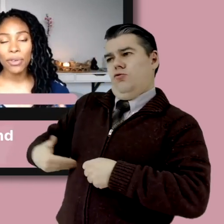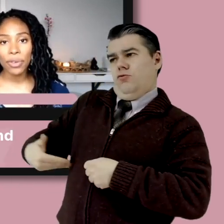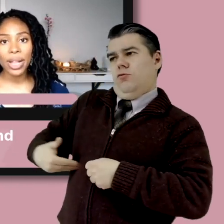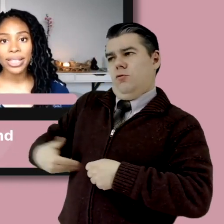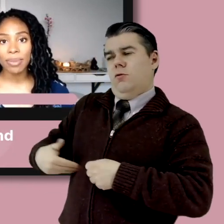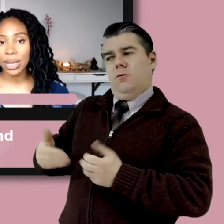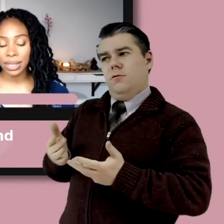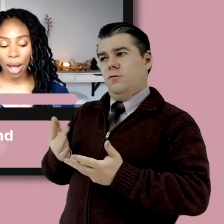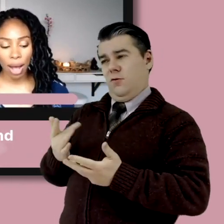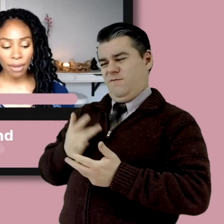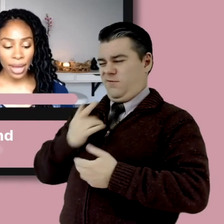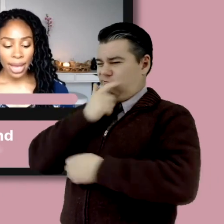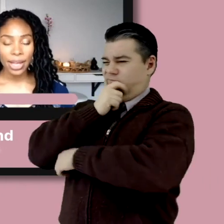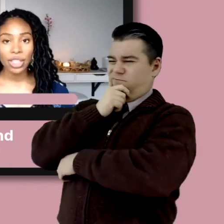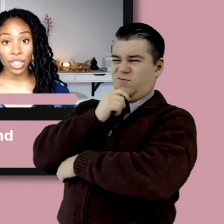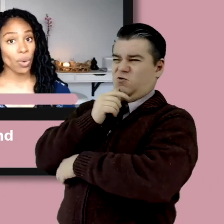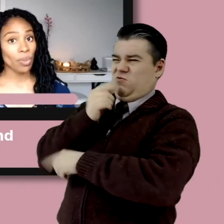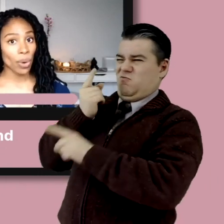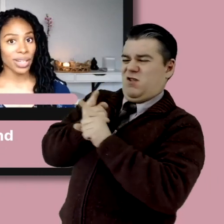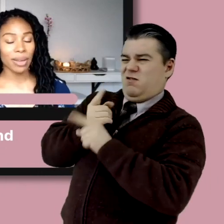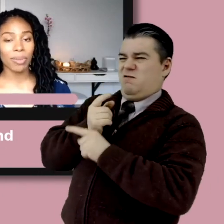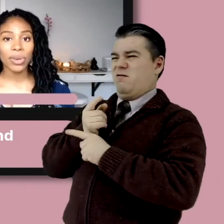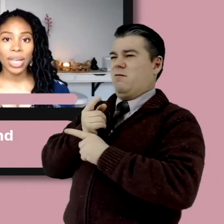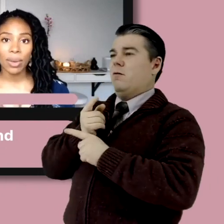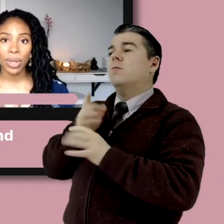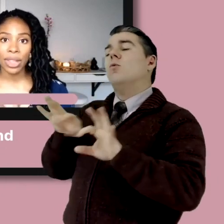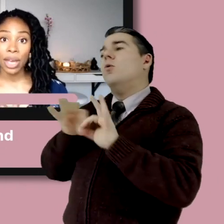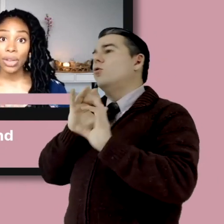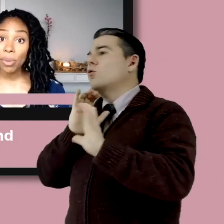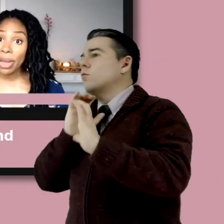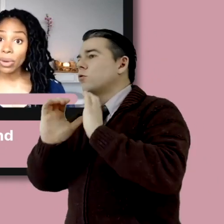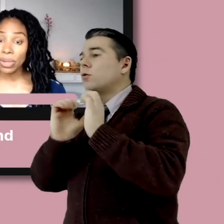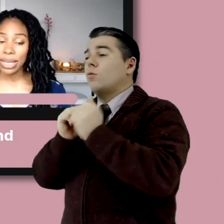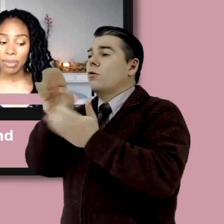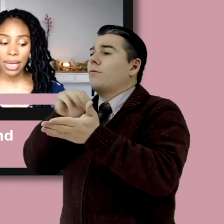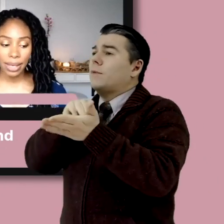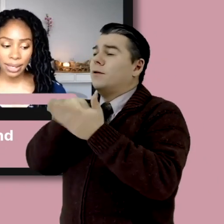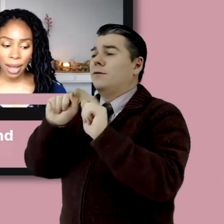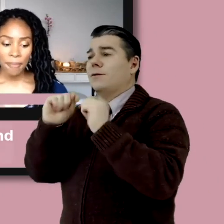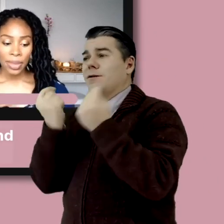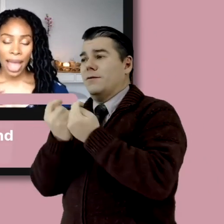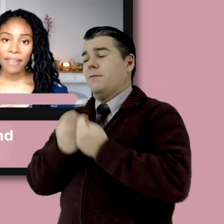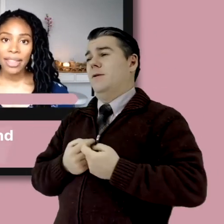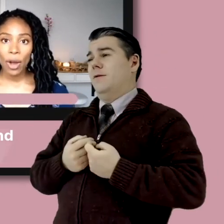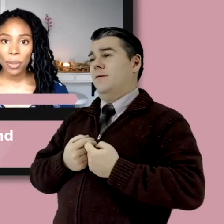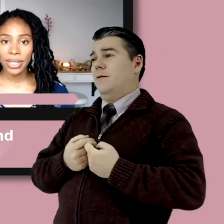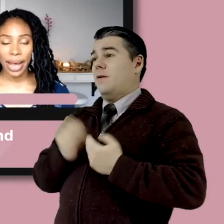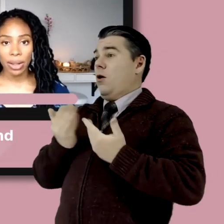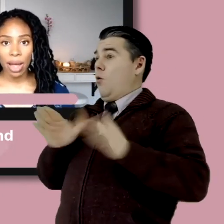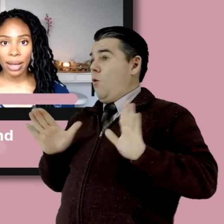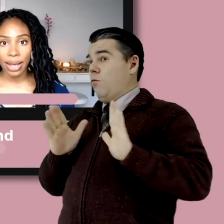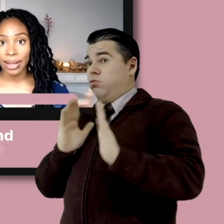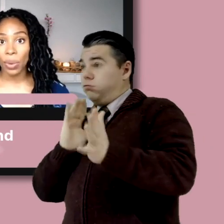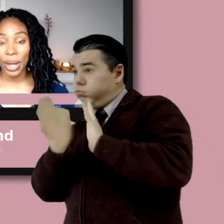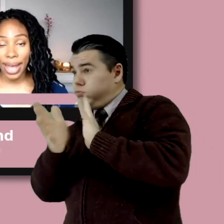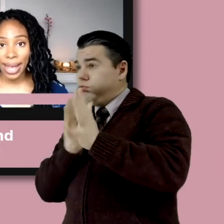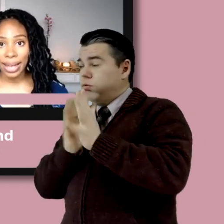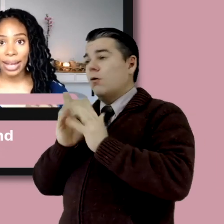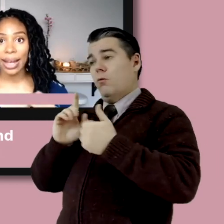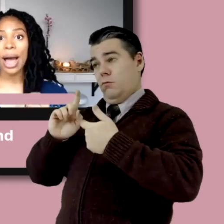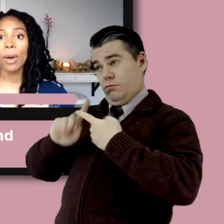If you feel like something is off, it's so important to communicate with your medical team because having that open dialogue, I think